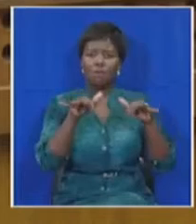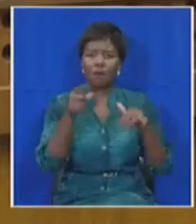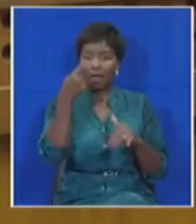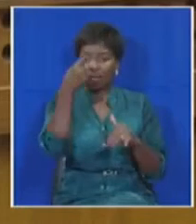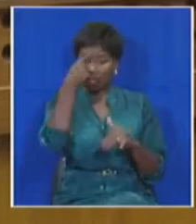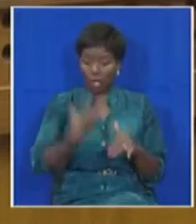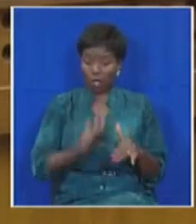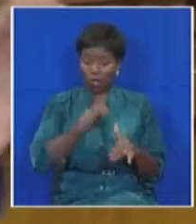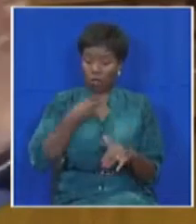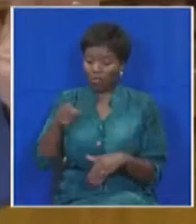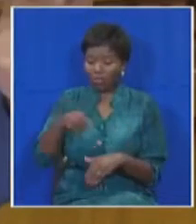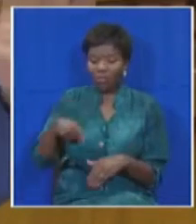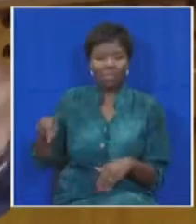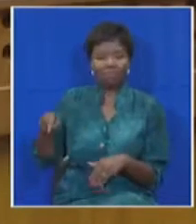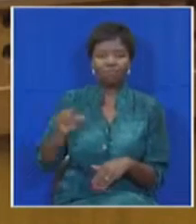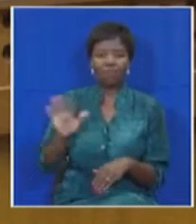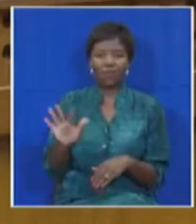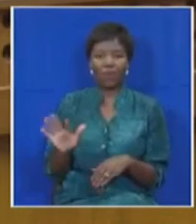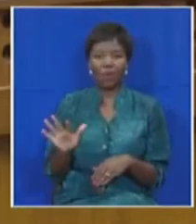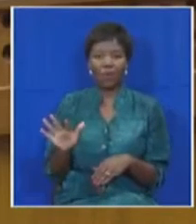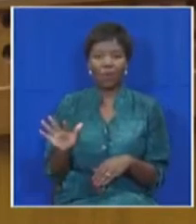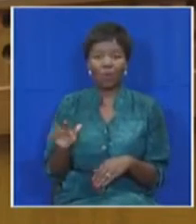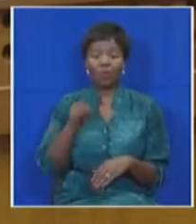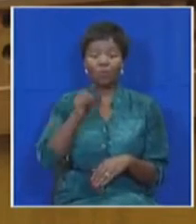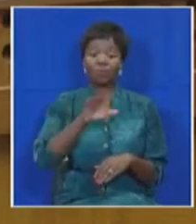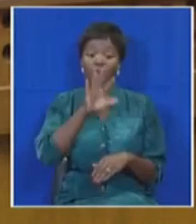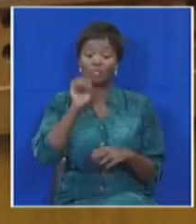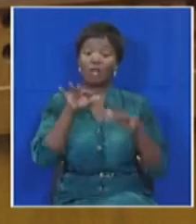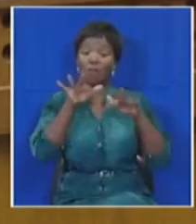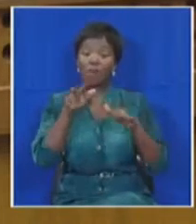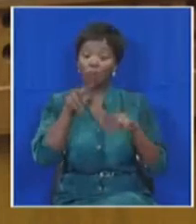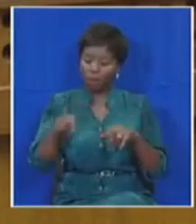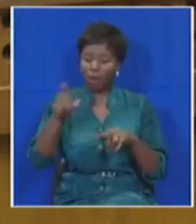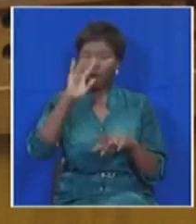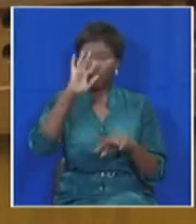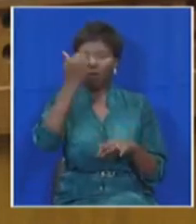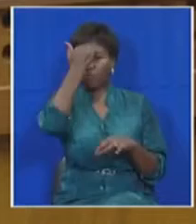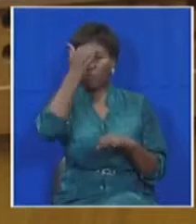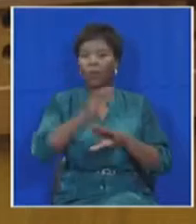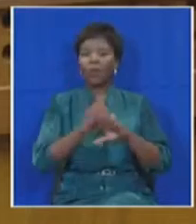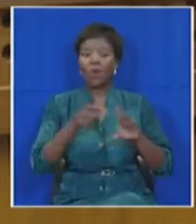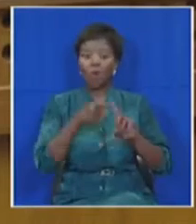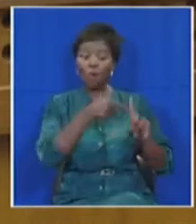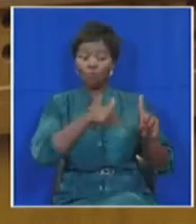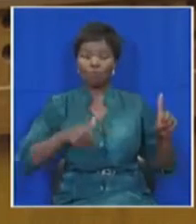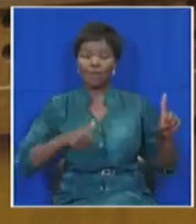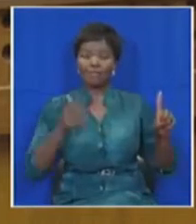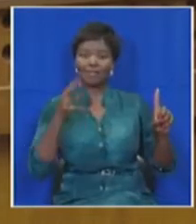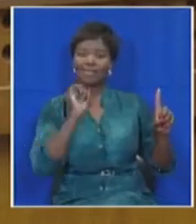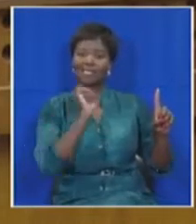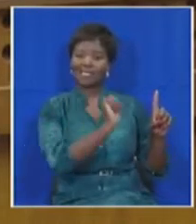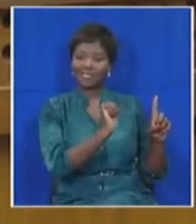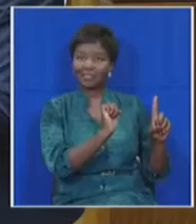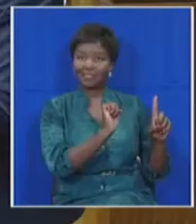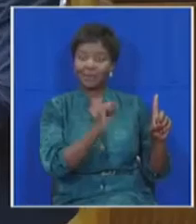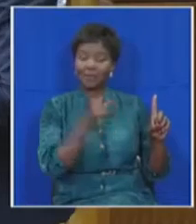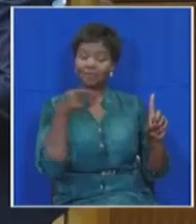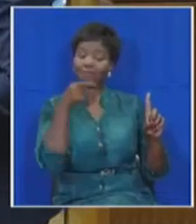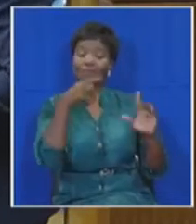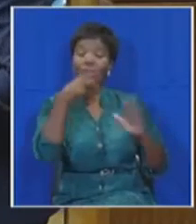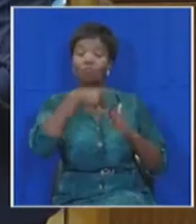generation. Don't, fellow South Africans, be fooled by the language of President Zuma's speech. His